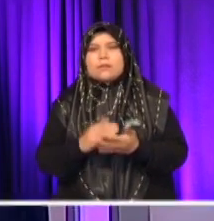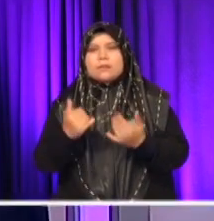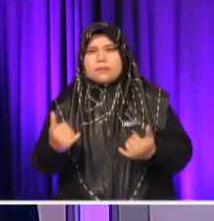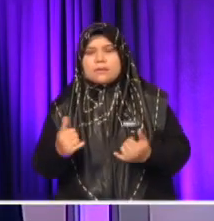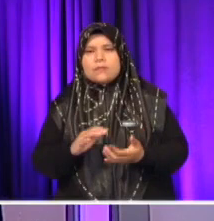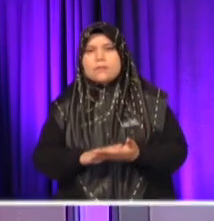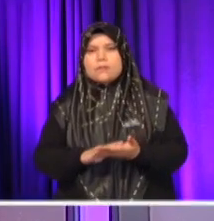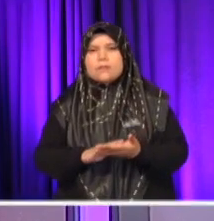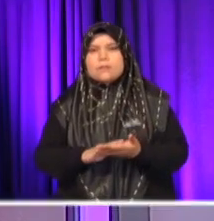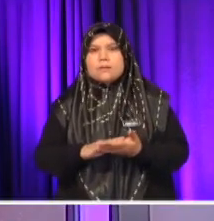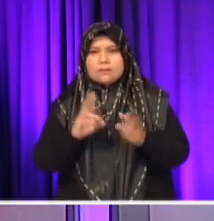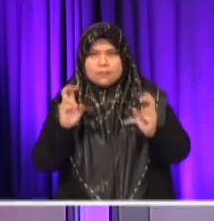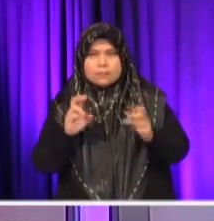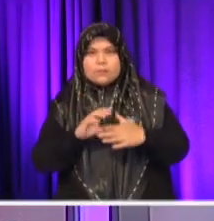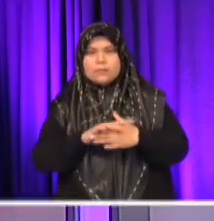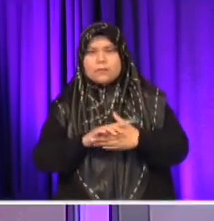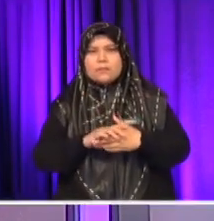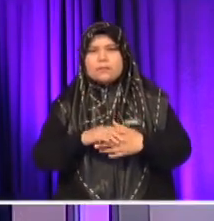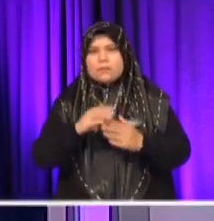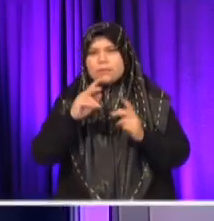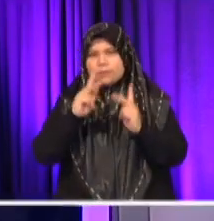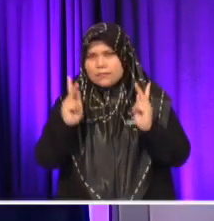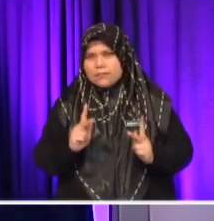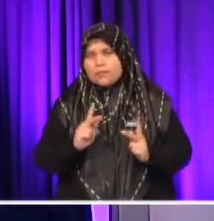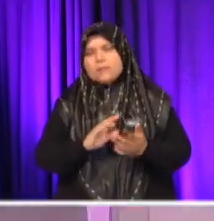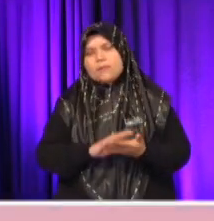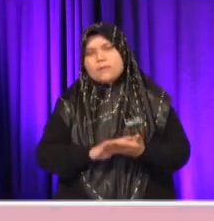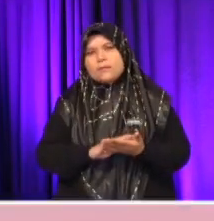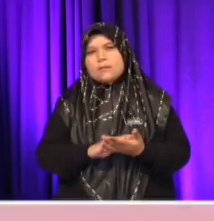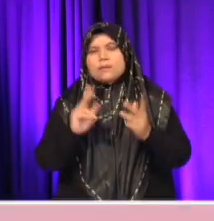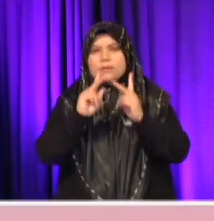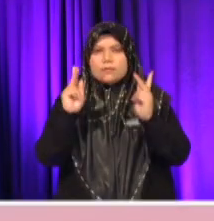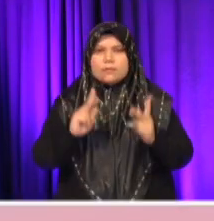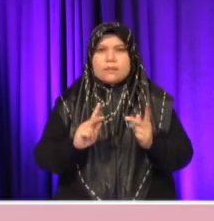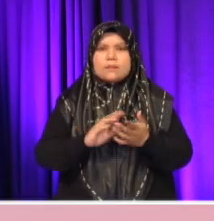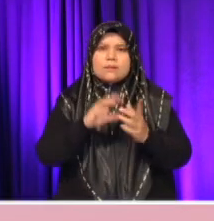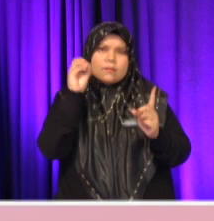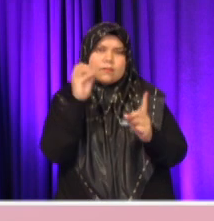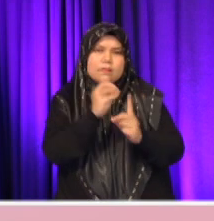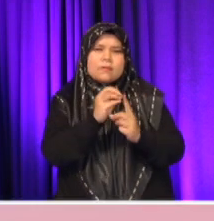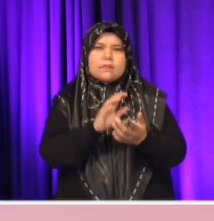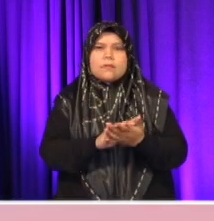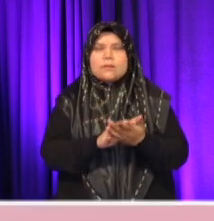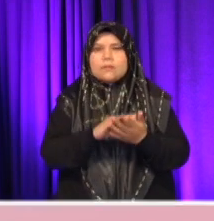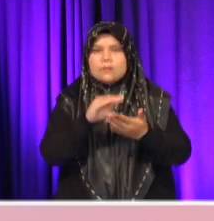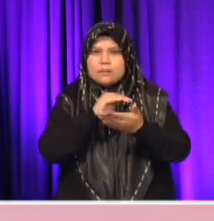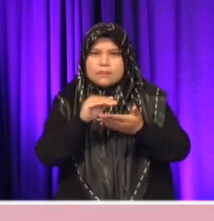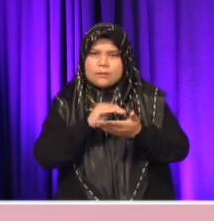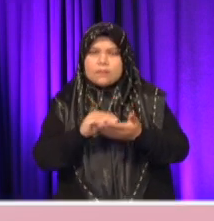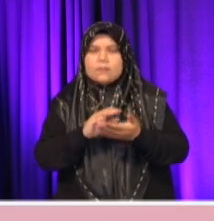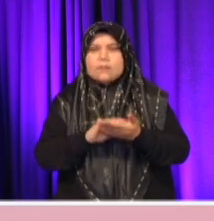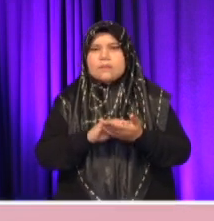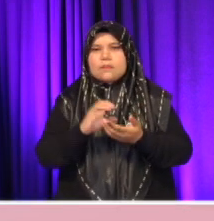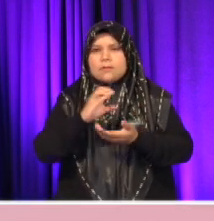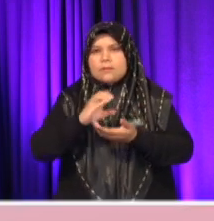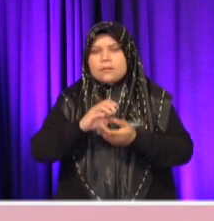moving on to the the assessment objectives. All right. So the assessment objectives are derived from the curriculum document also, and